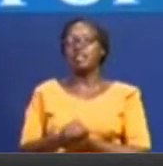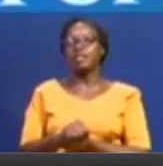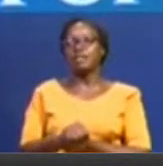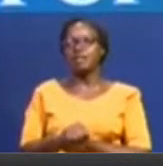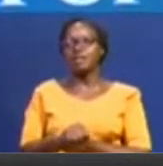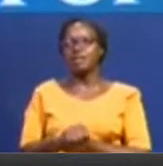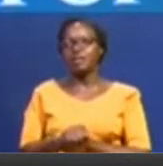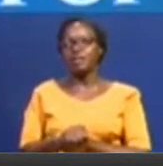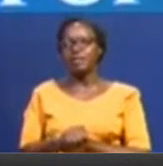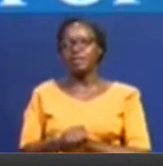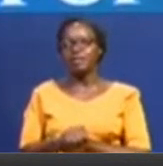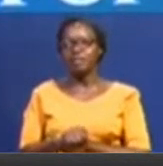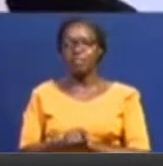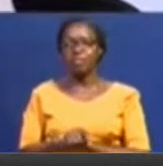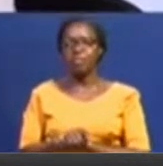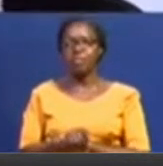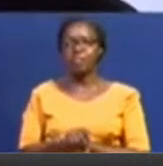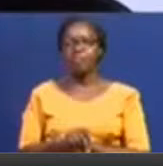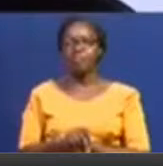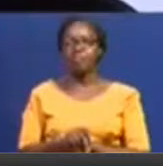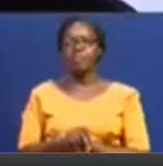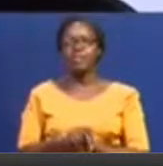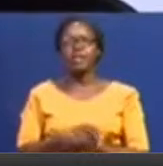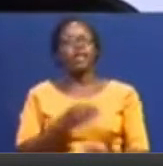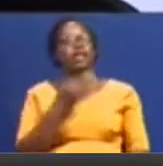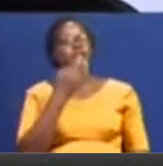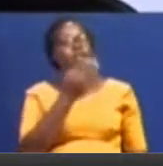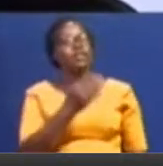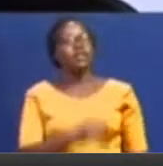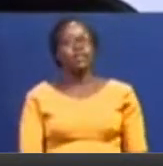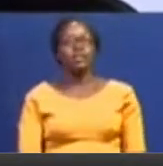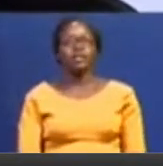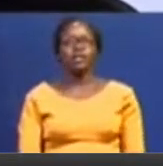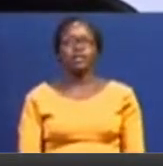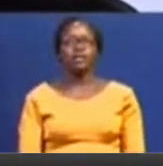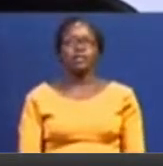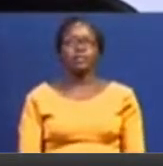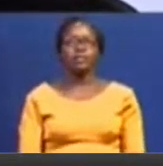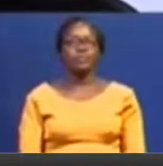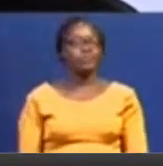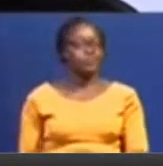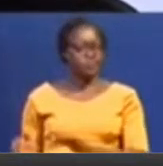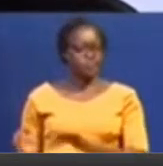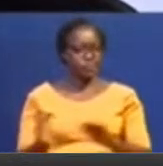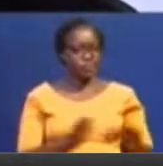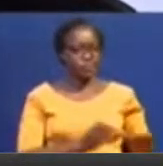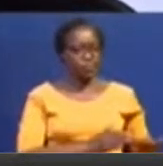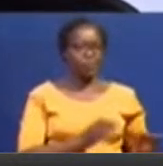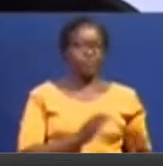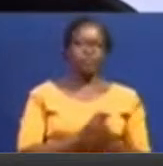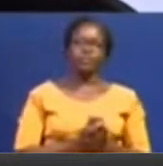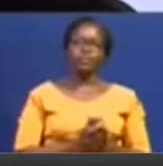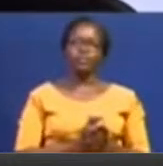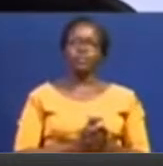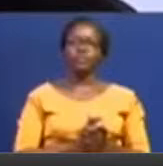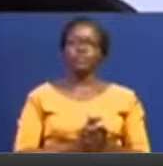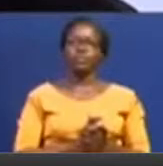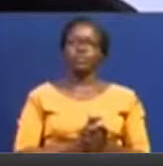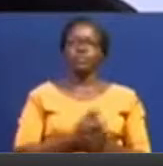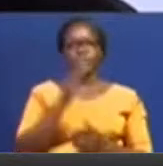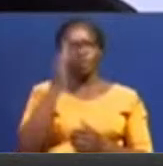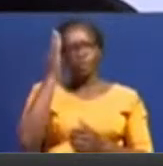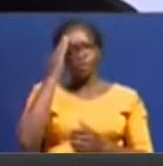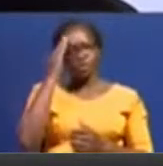secret ballot. Thank you for that. So let's move outside of Kenya a little bit. Do you know of